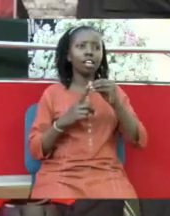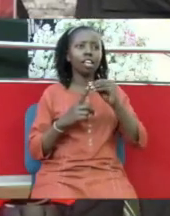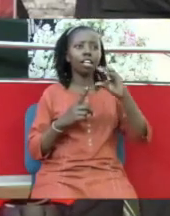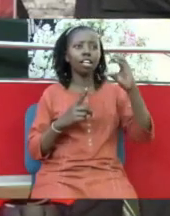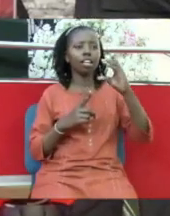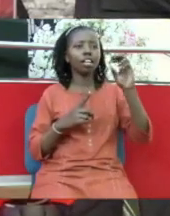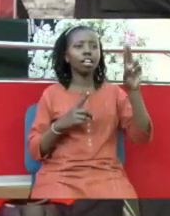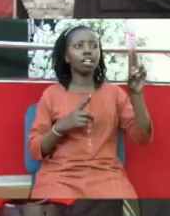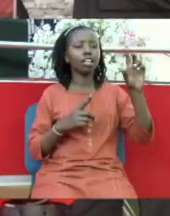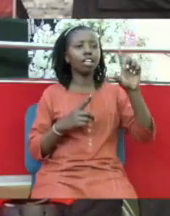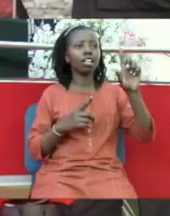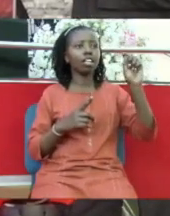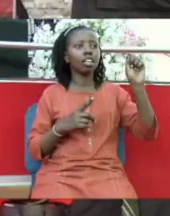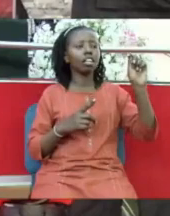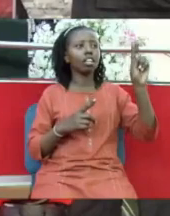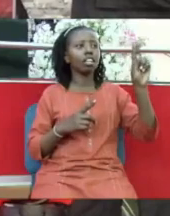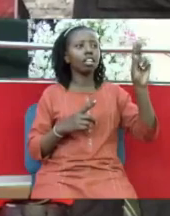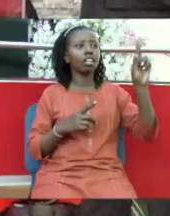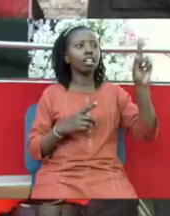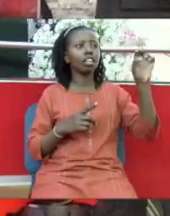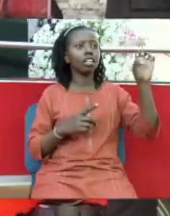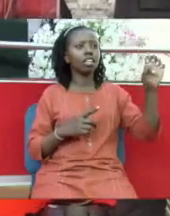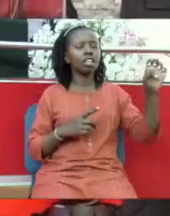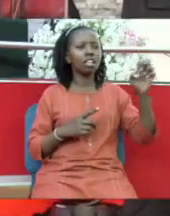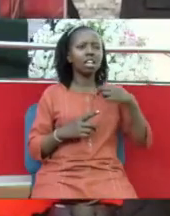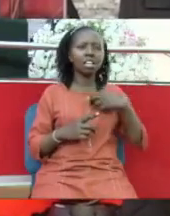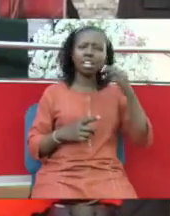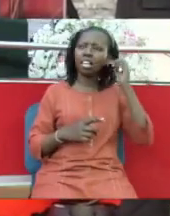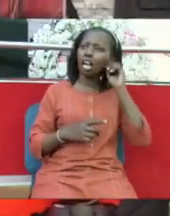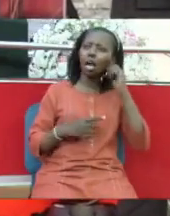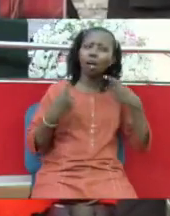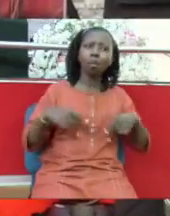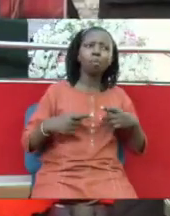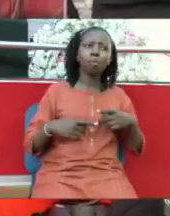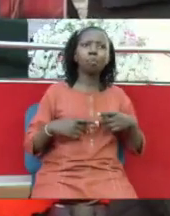I hear people are revisiting the cultures of old.